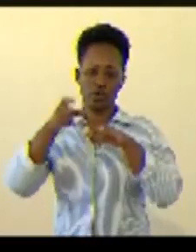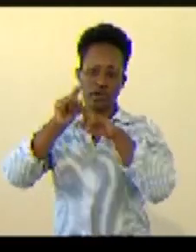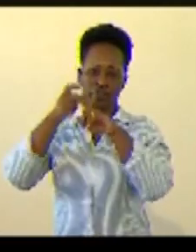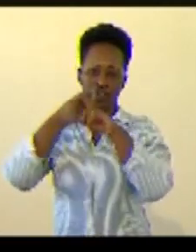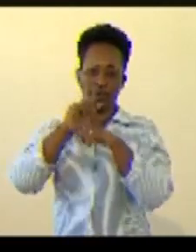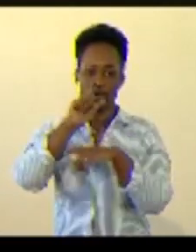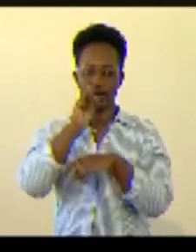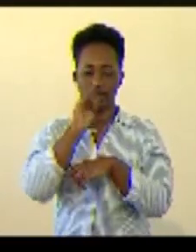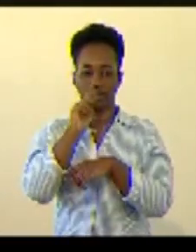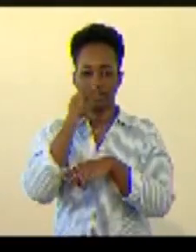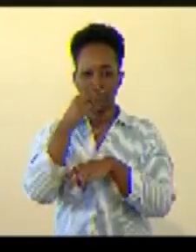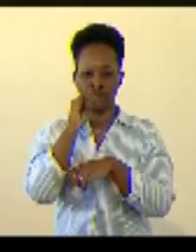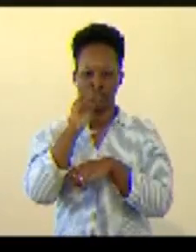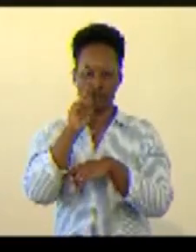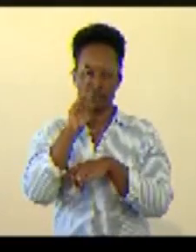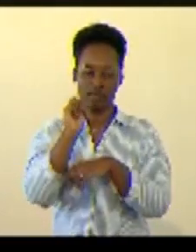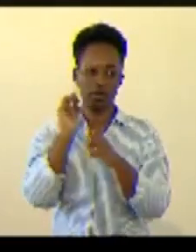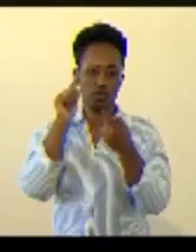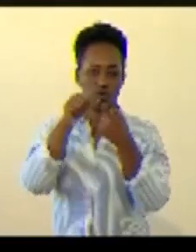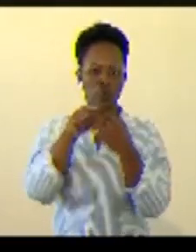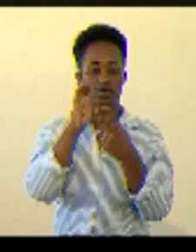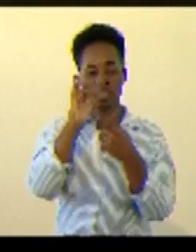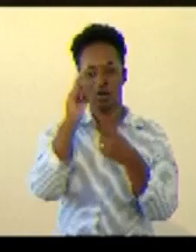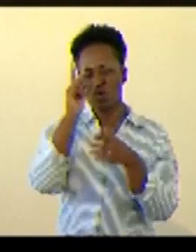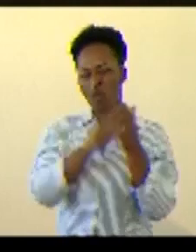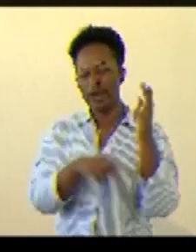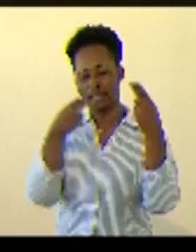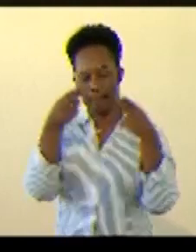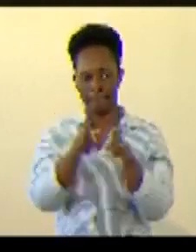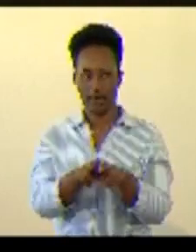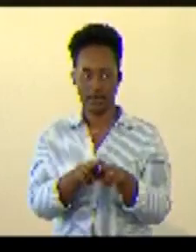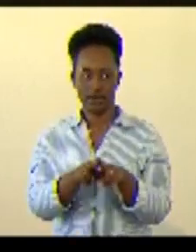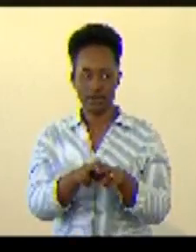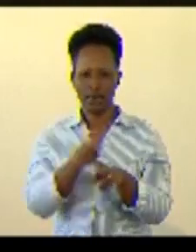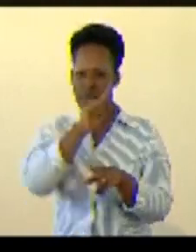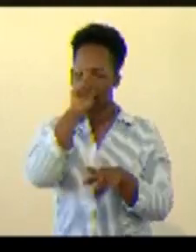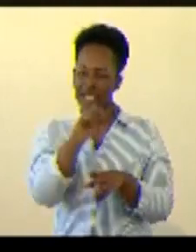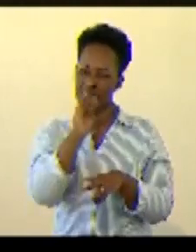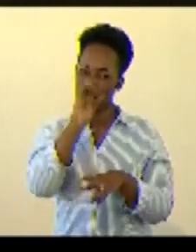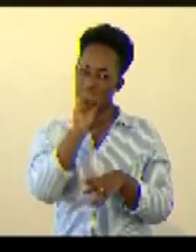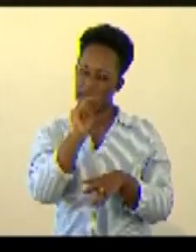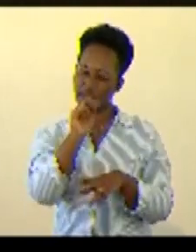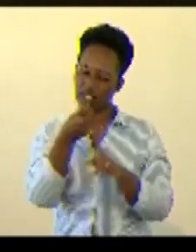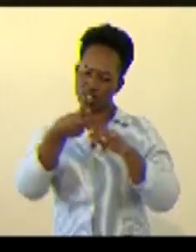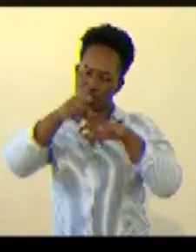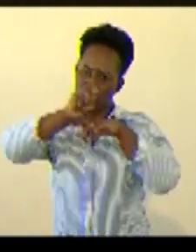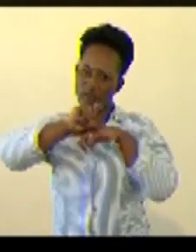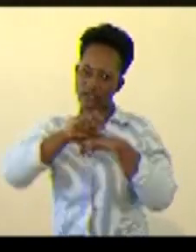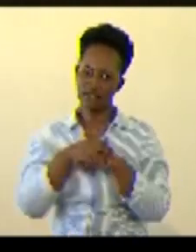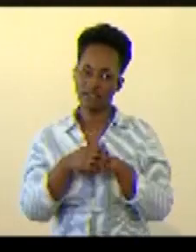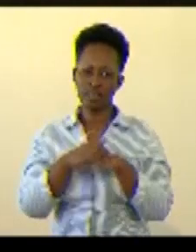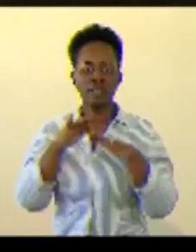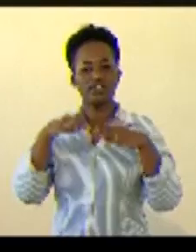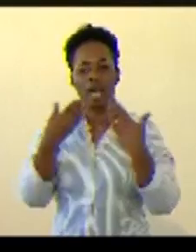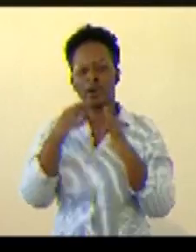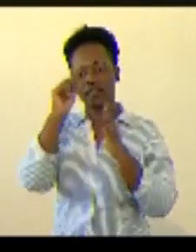What happens in a given group as we move down the group? Does ionization energy increase or